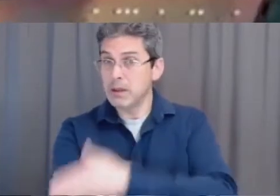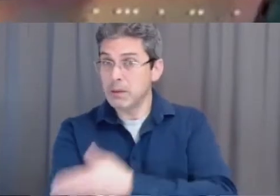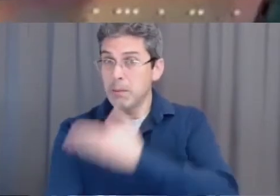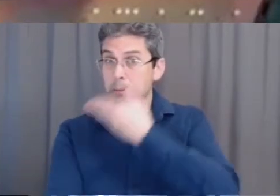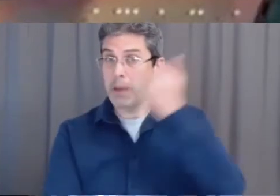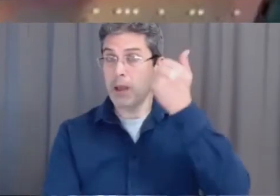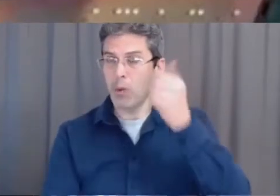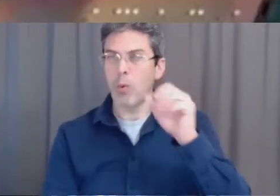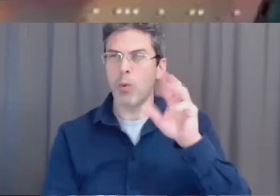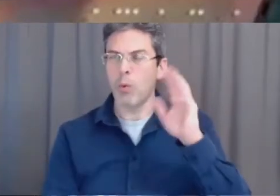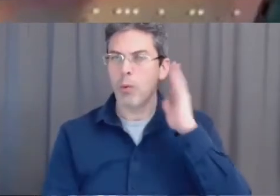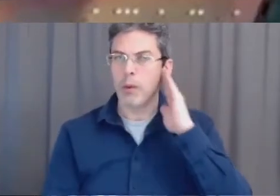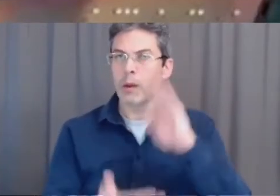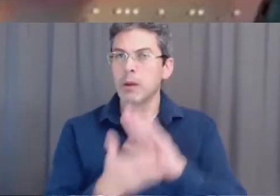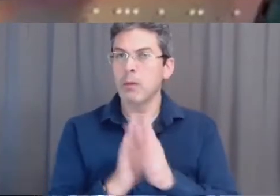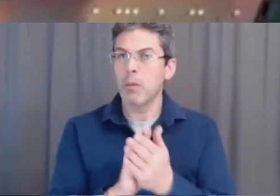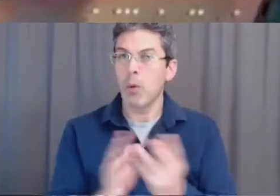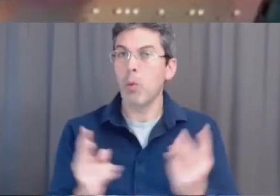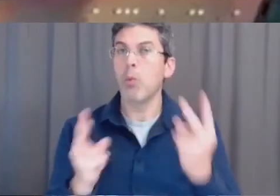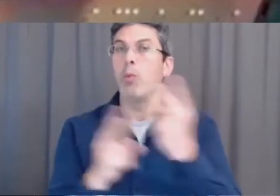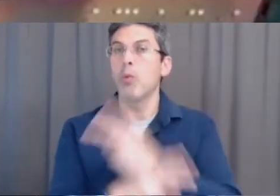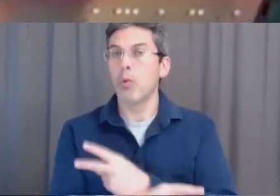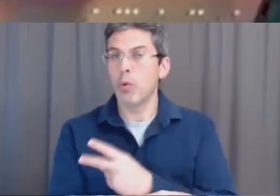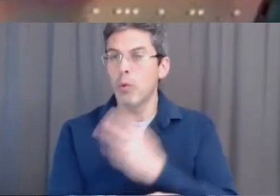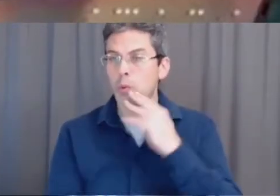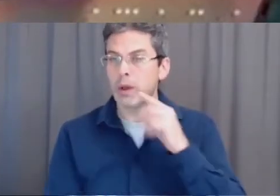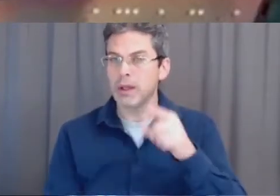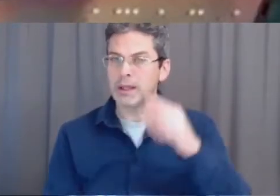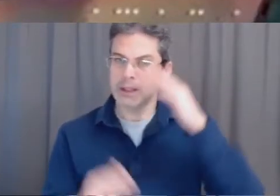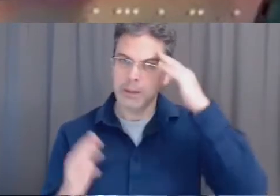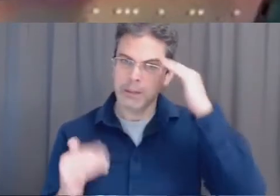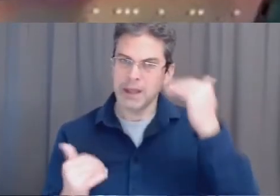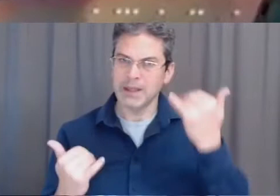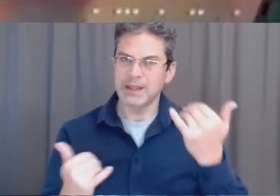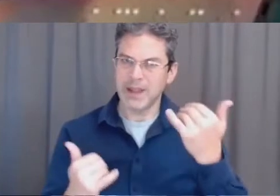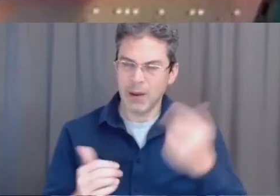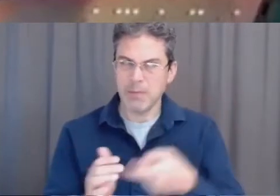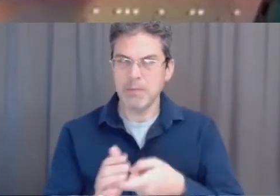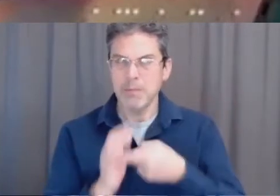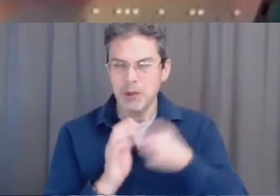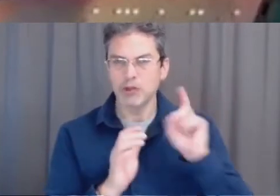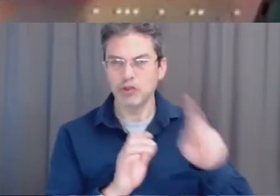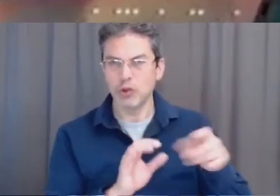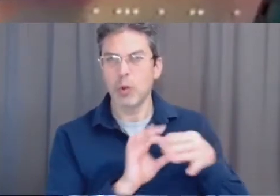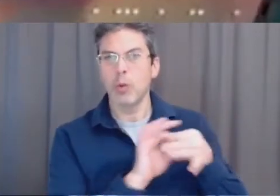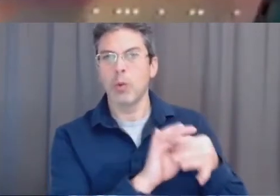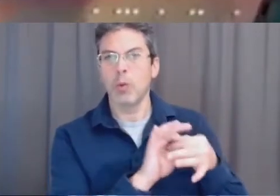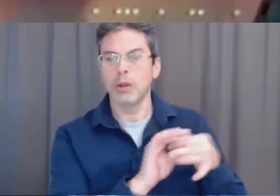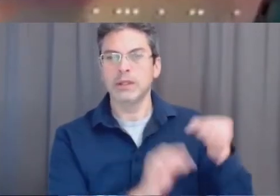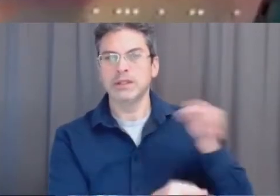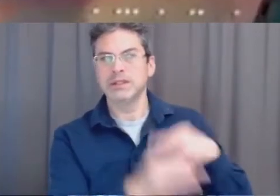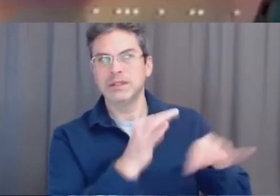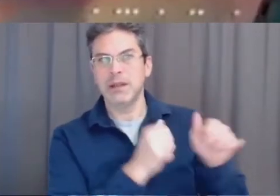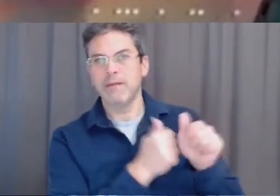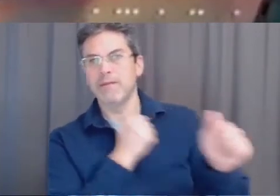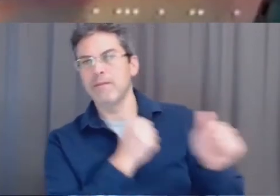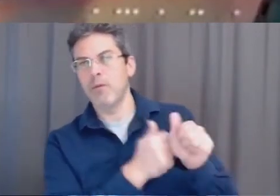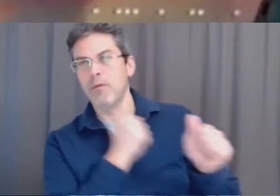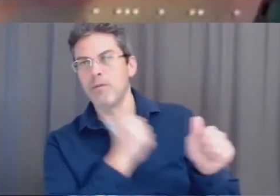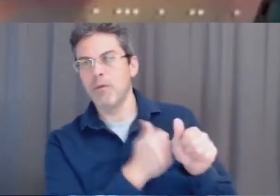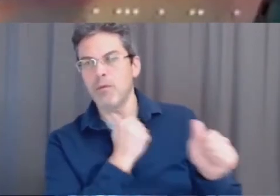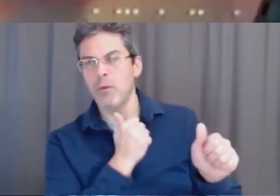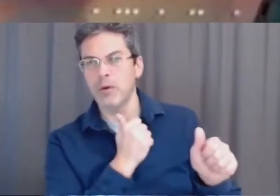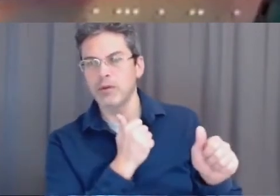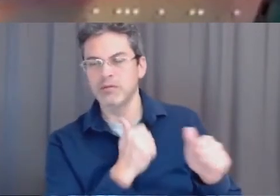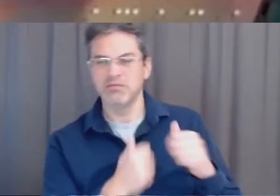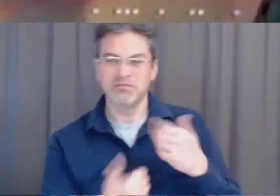more awkward because they're expecting more from now we're actually trying to cooperate as opposed to just trying to duck and cover? Maybe that's for Roland